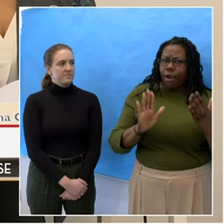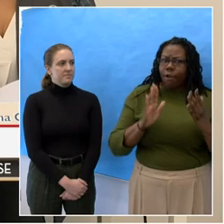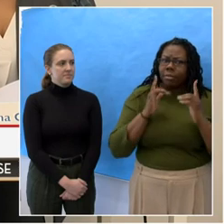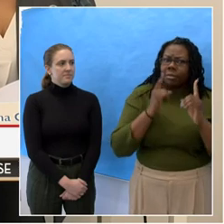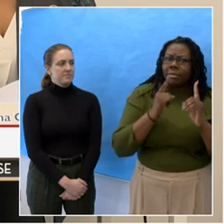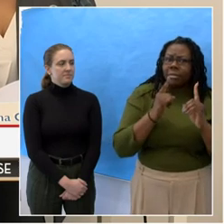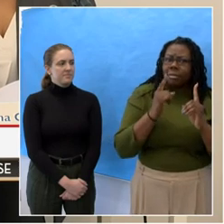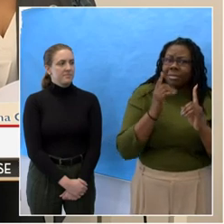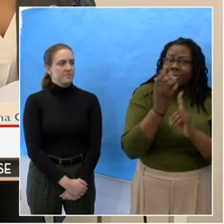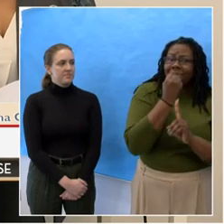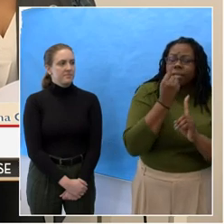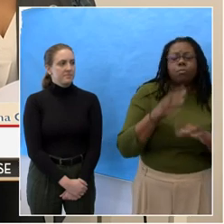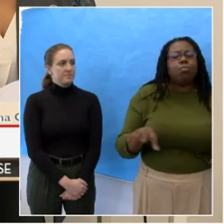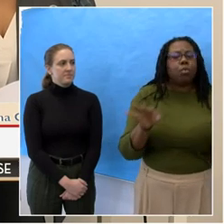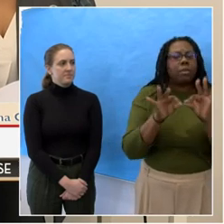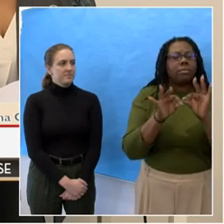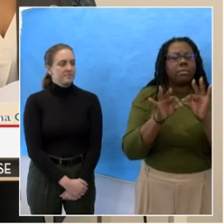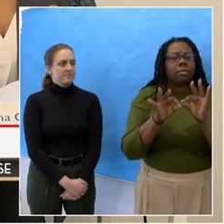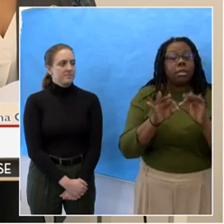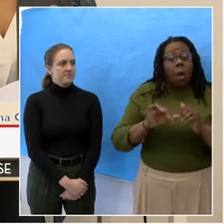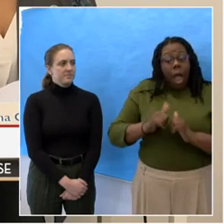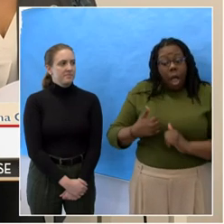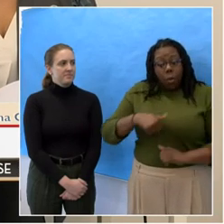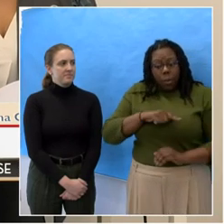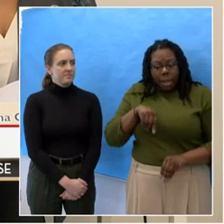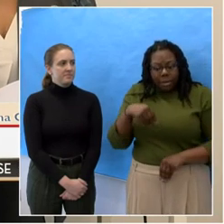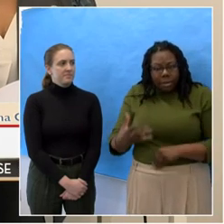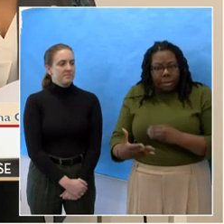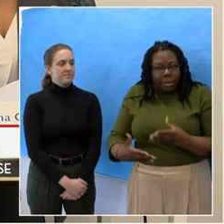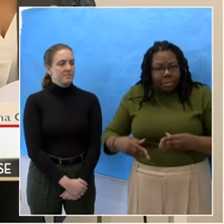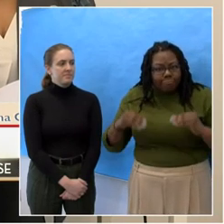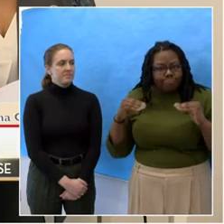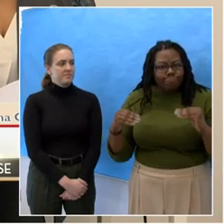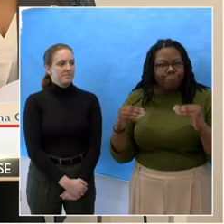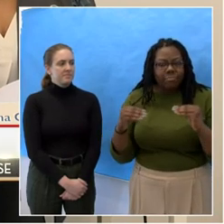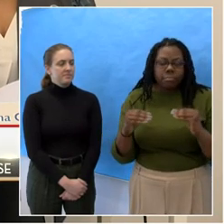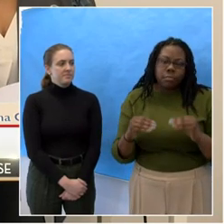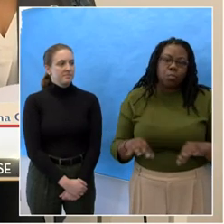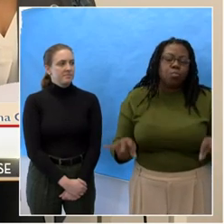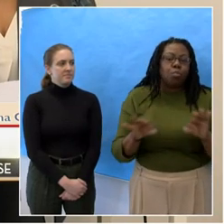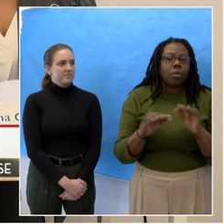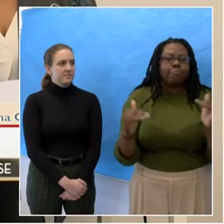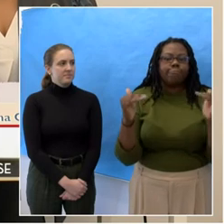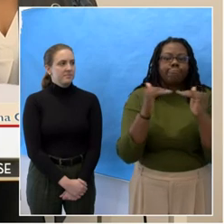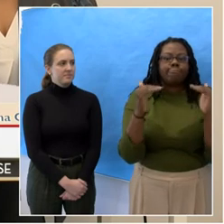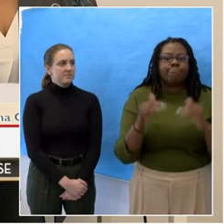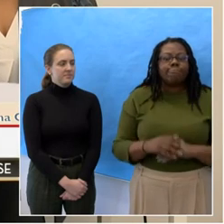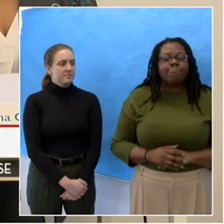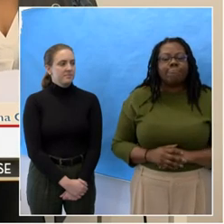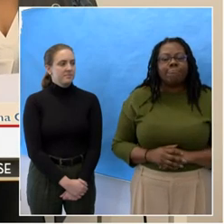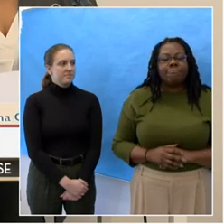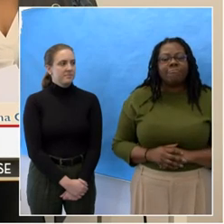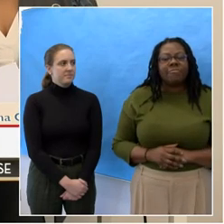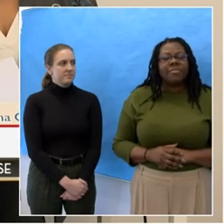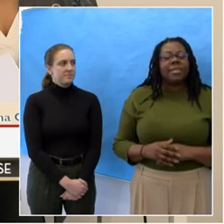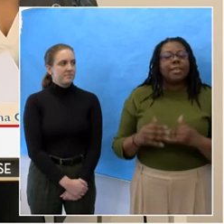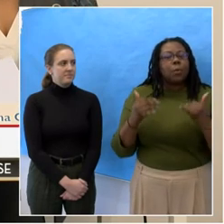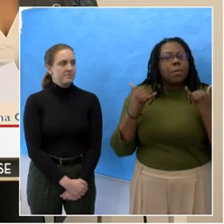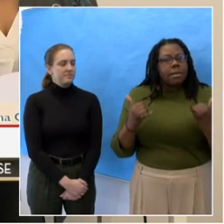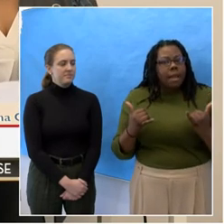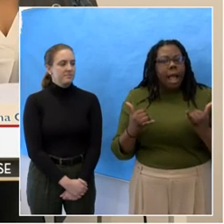excited about is this is an opportunity to go deeper into utilizing our number one